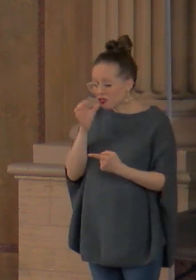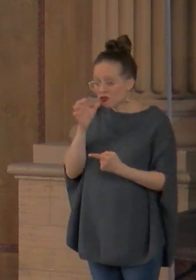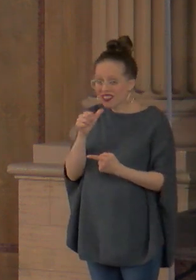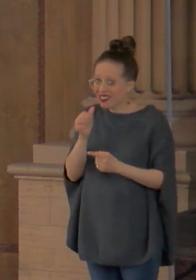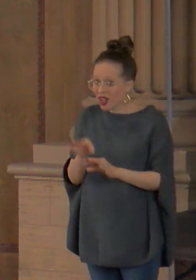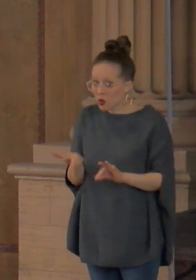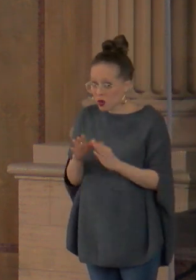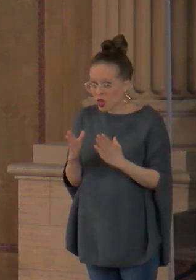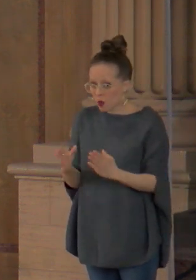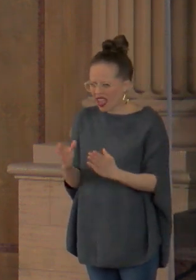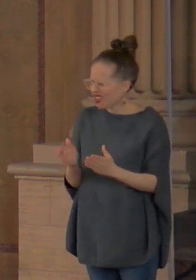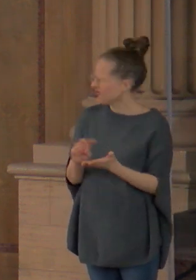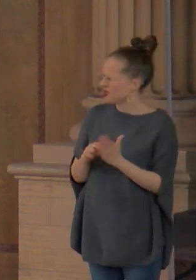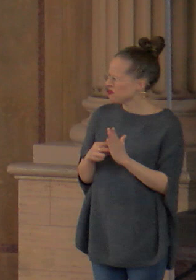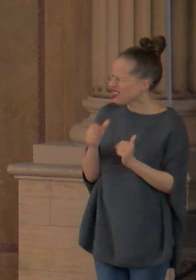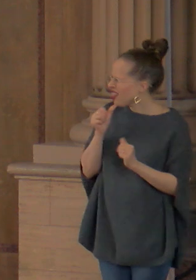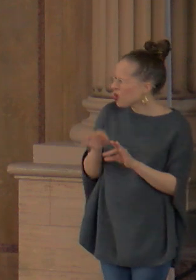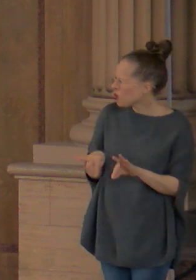unworthy way?